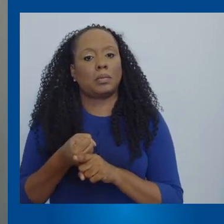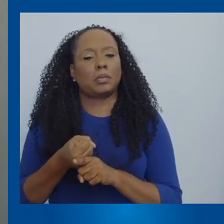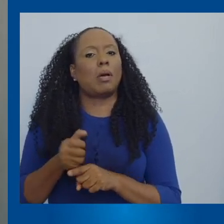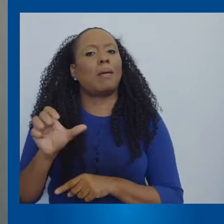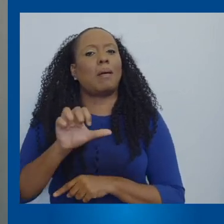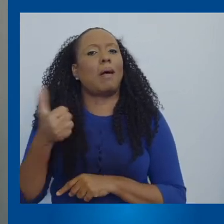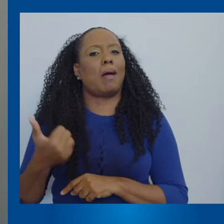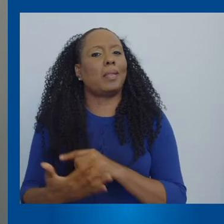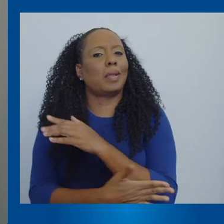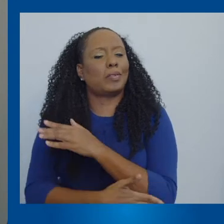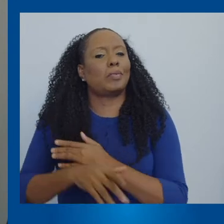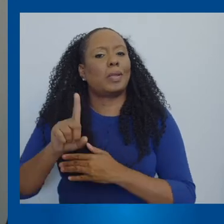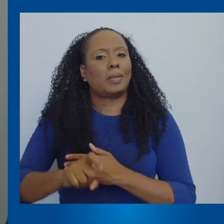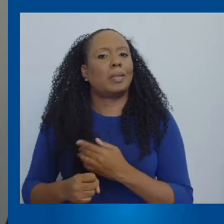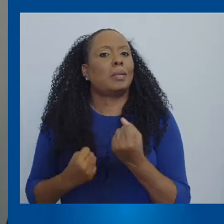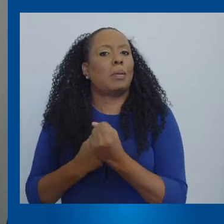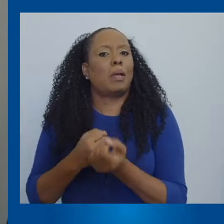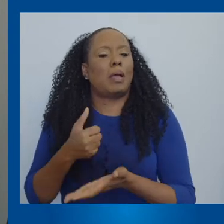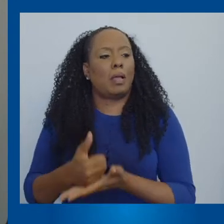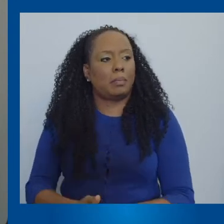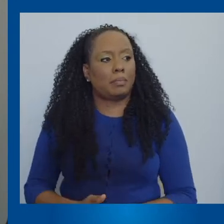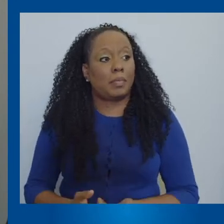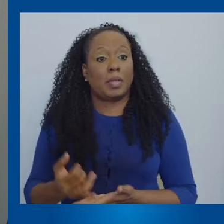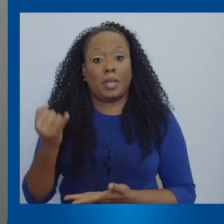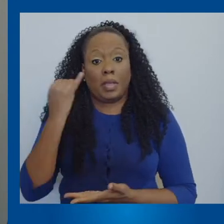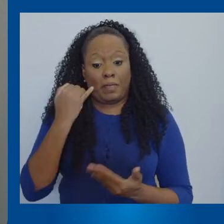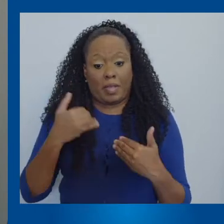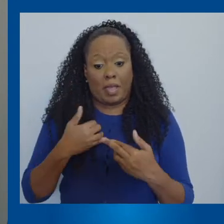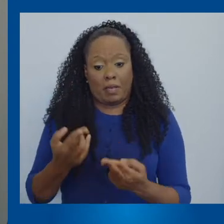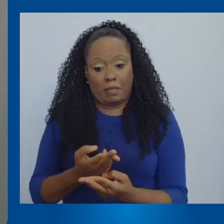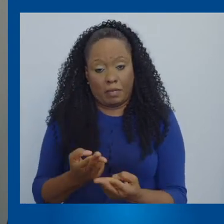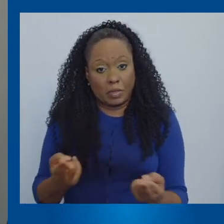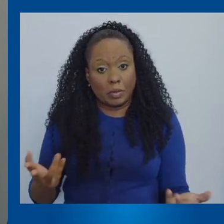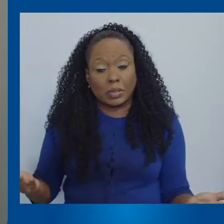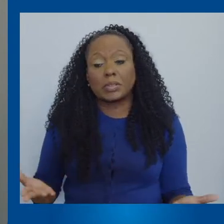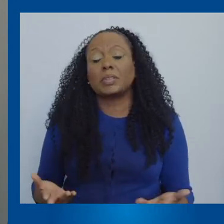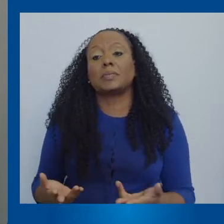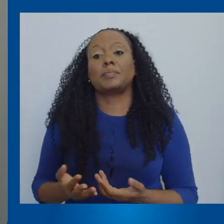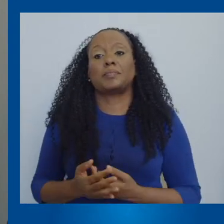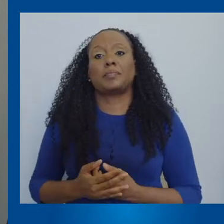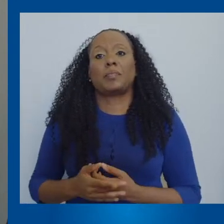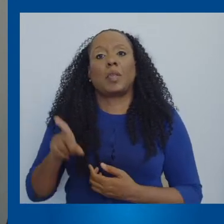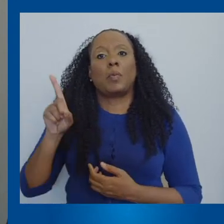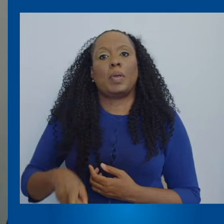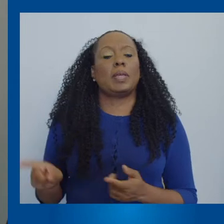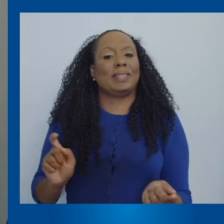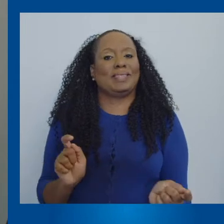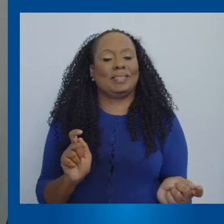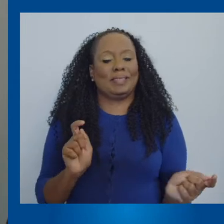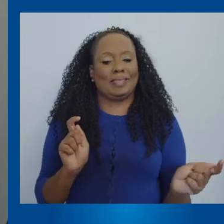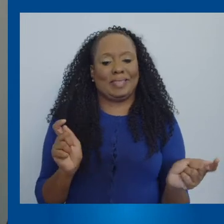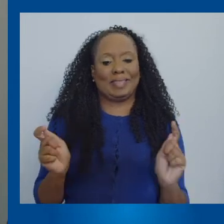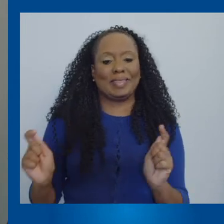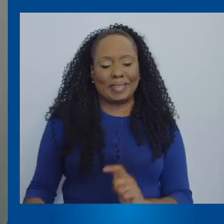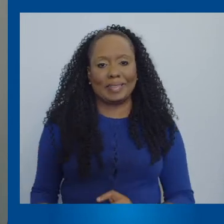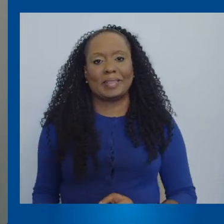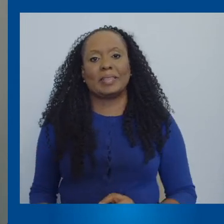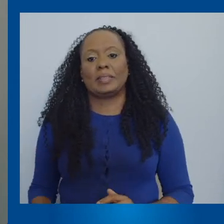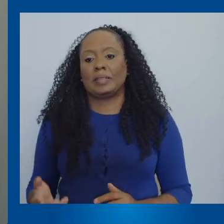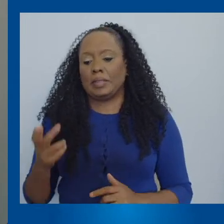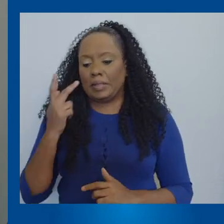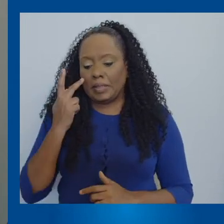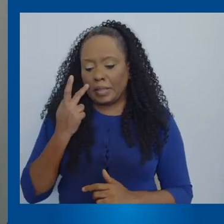that, once we mobilize resources, if we don't change some of the metrics that we use to determine what is sustainable